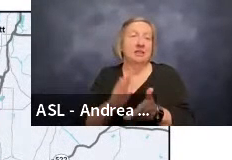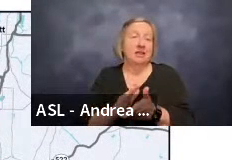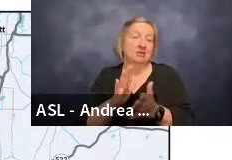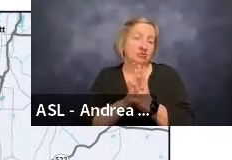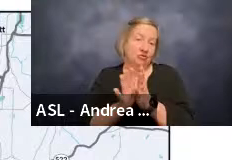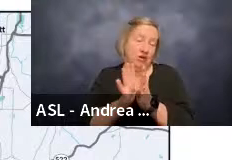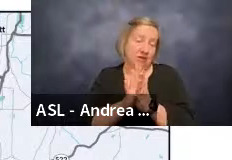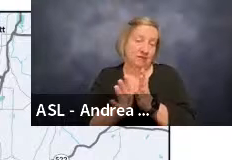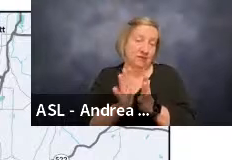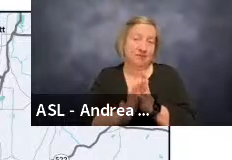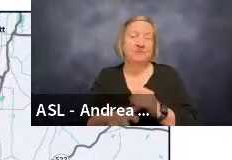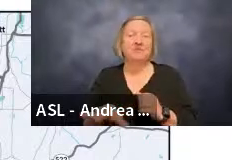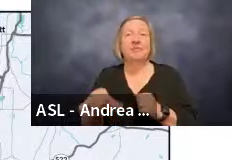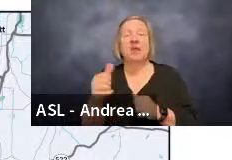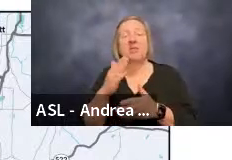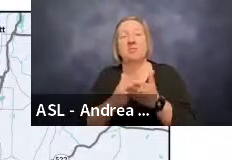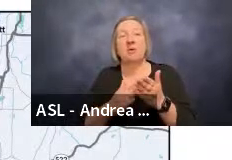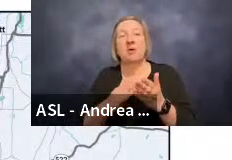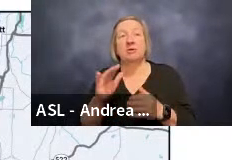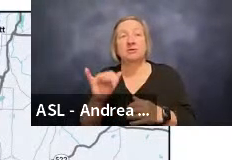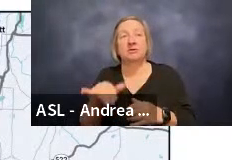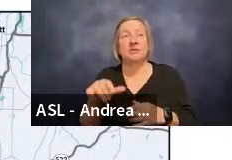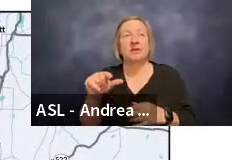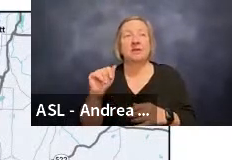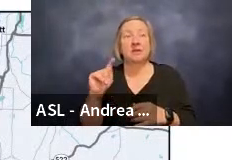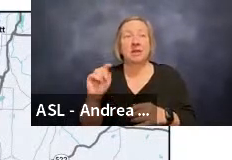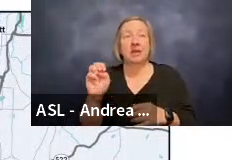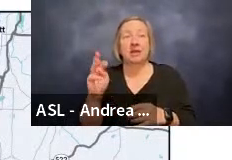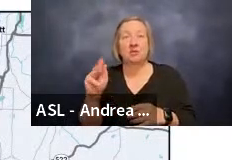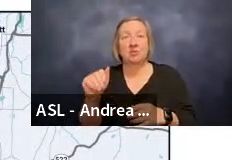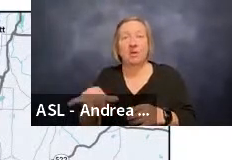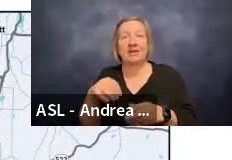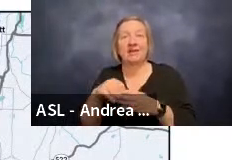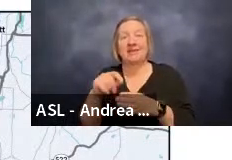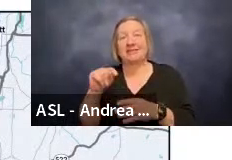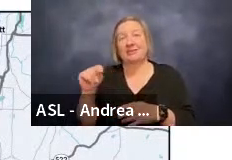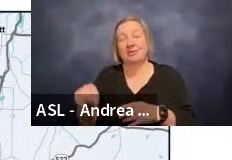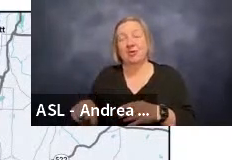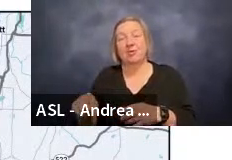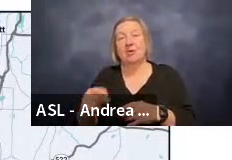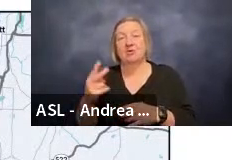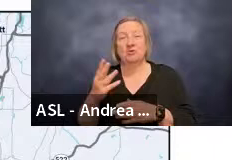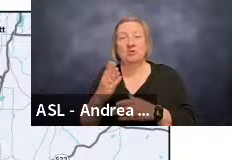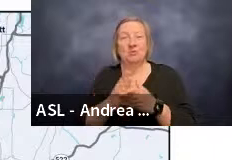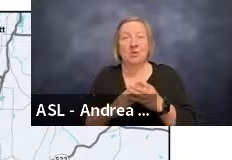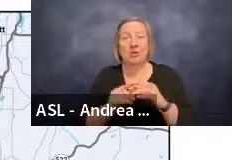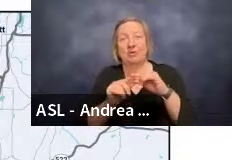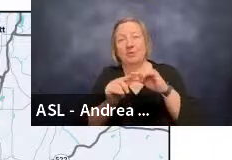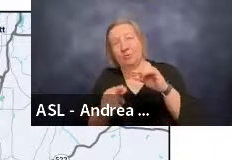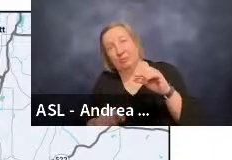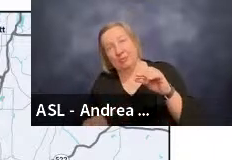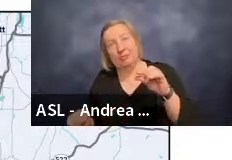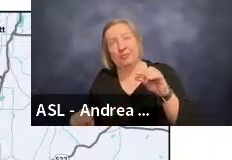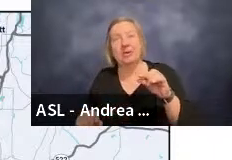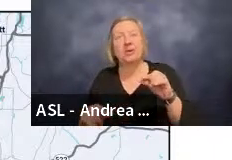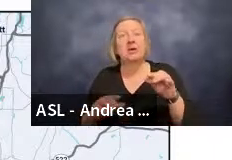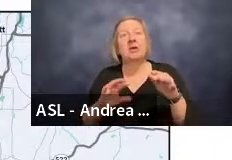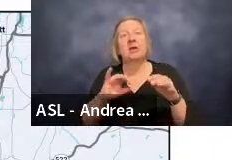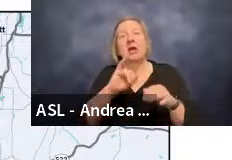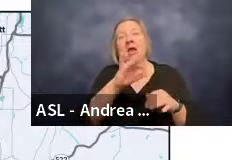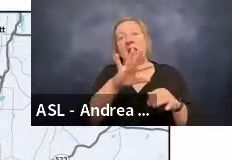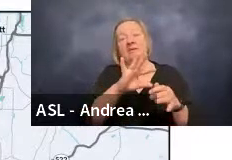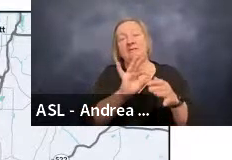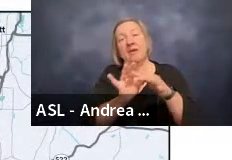The other parts of the Gateway program are down in Tacoma there, and it's kind of in two pieces. You have the piece connecting I-5 to the Port